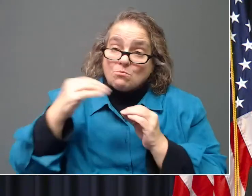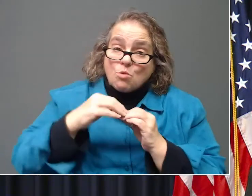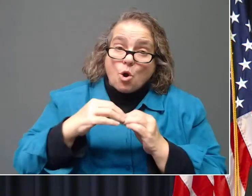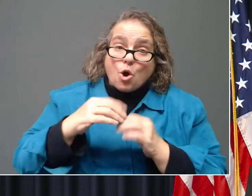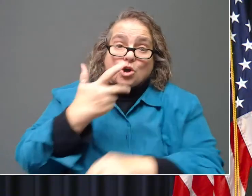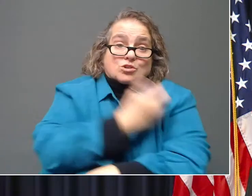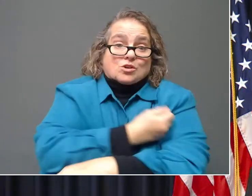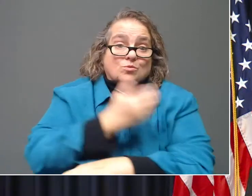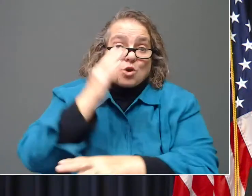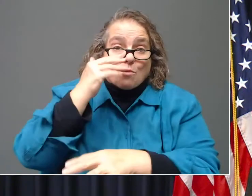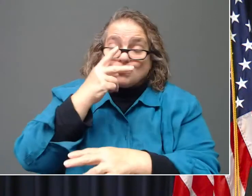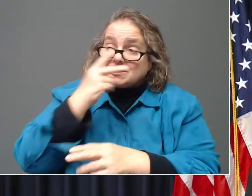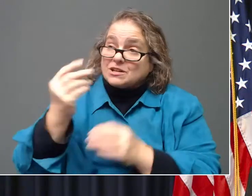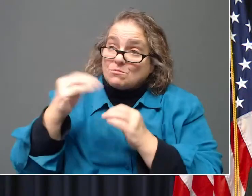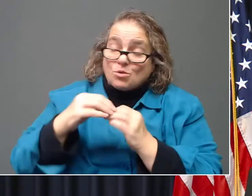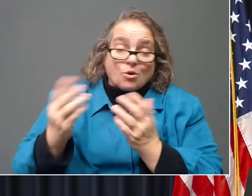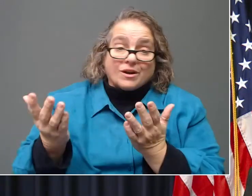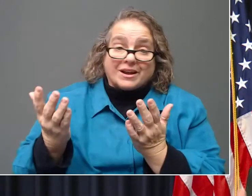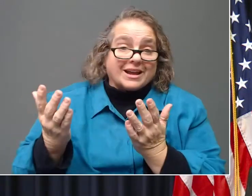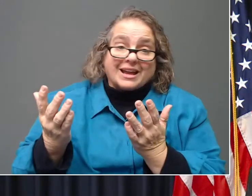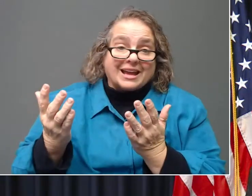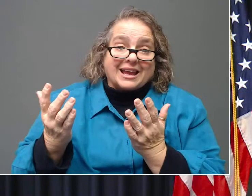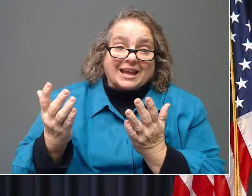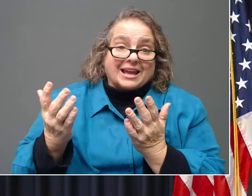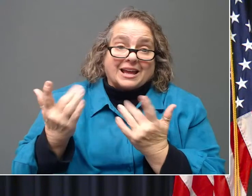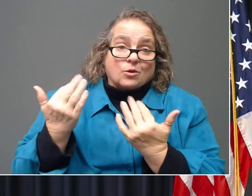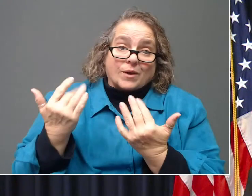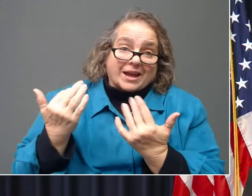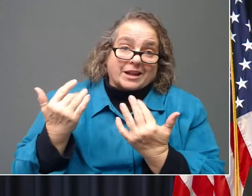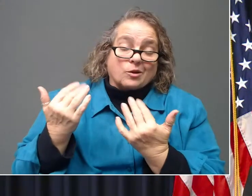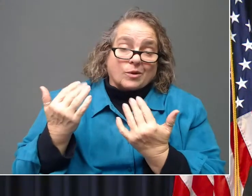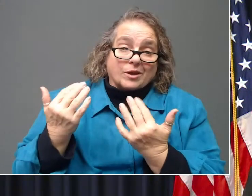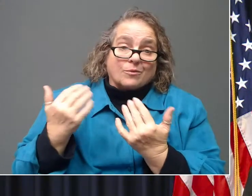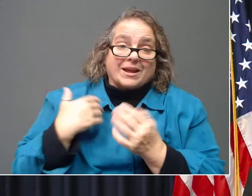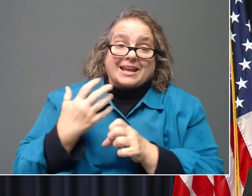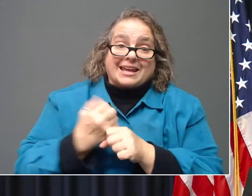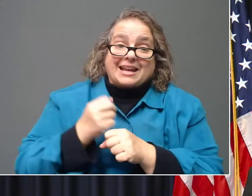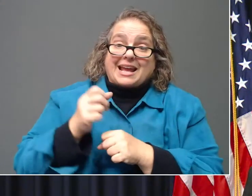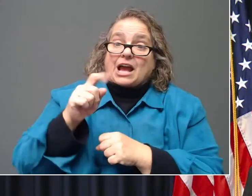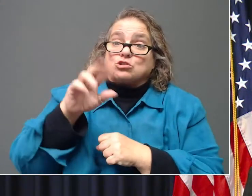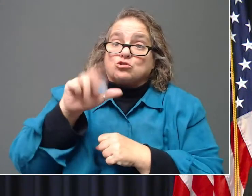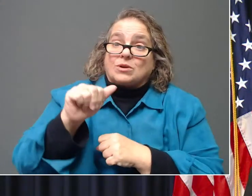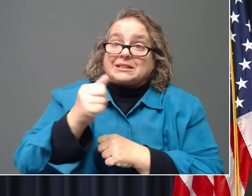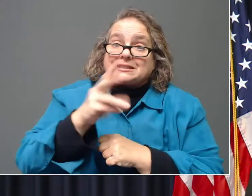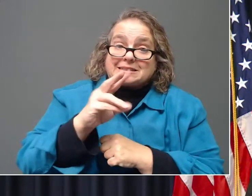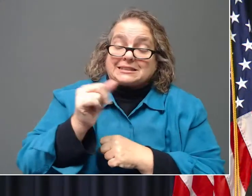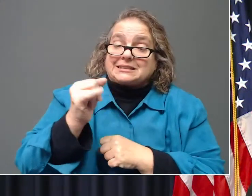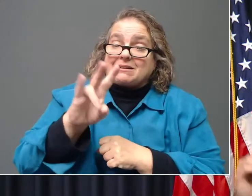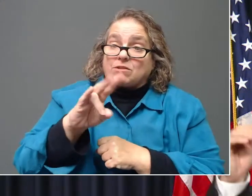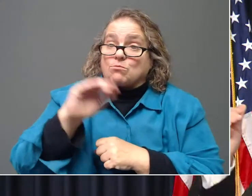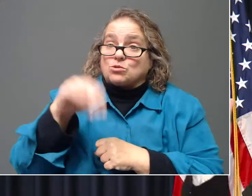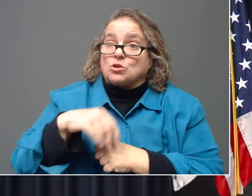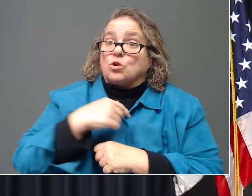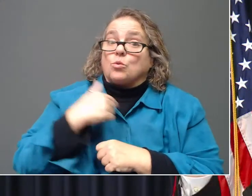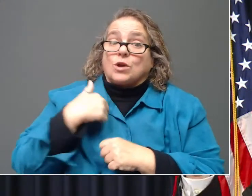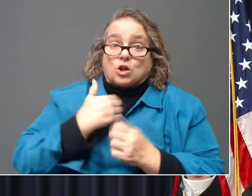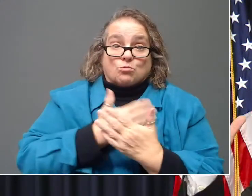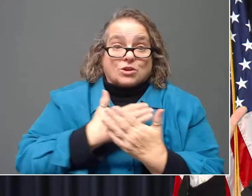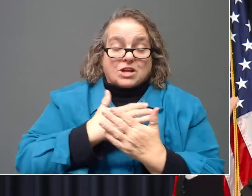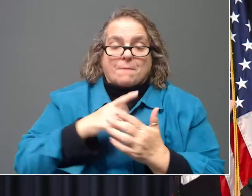supply, and we're getting that extra 16 to 17%, which we greatly appreciate. But given